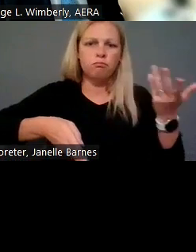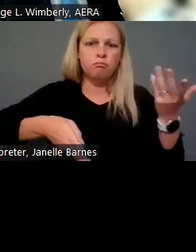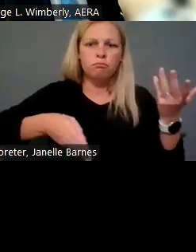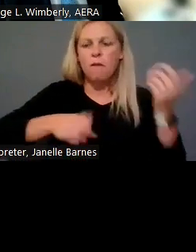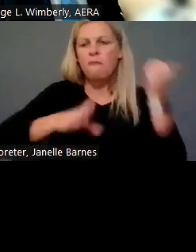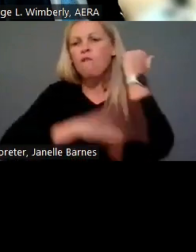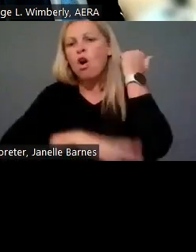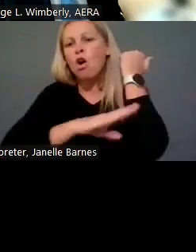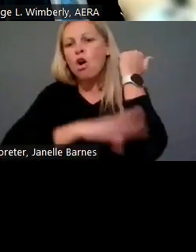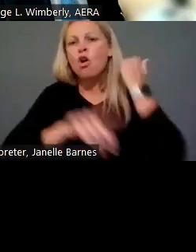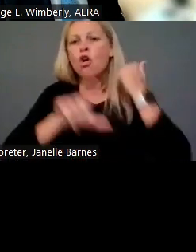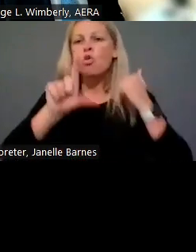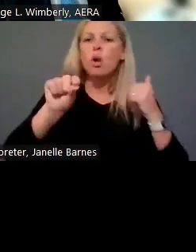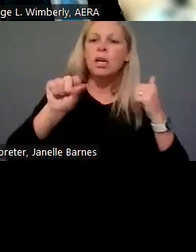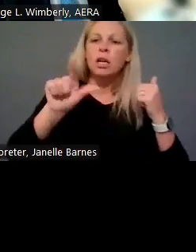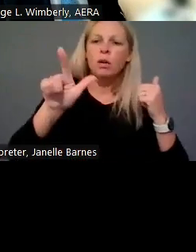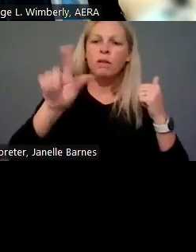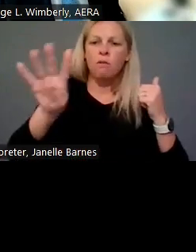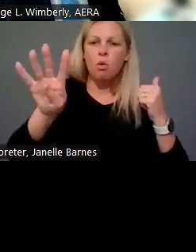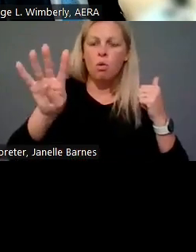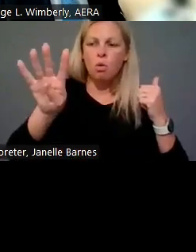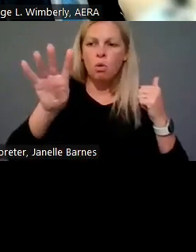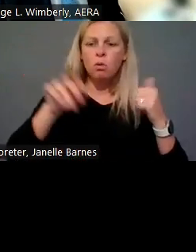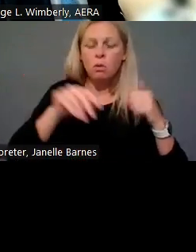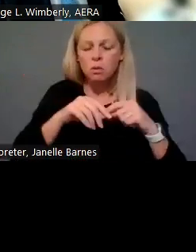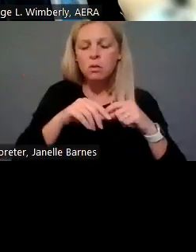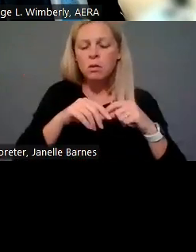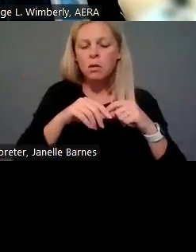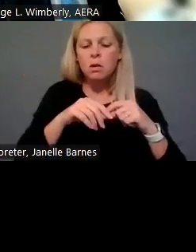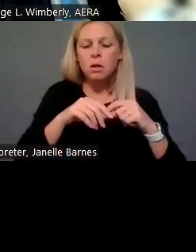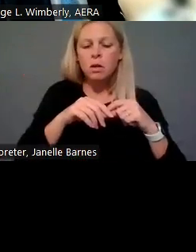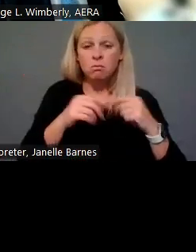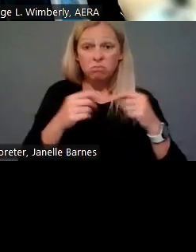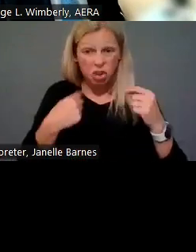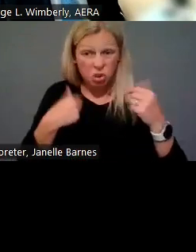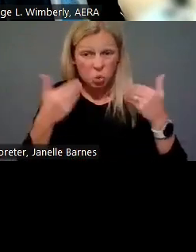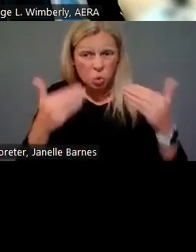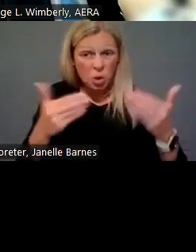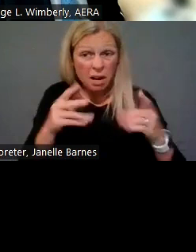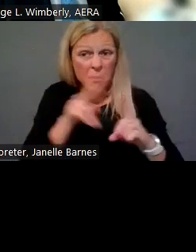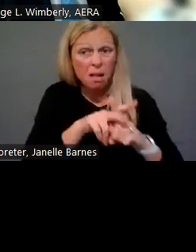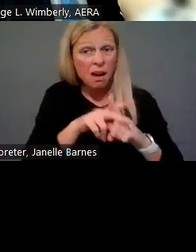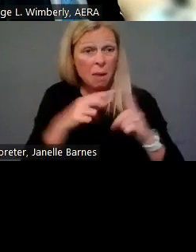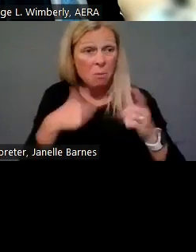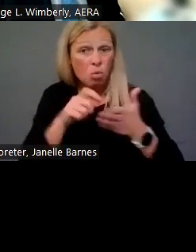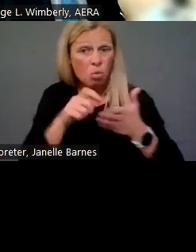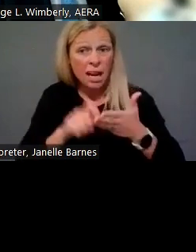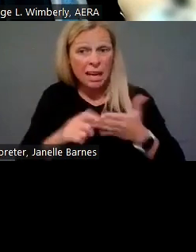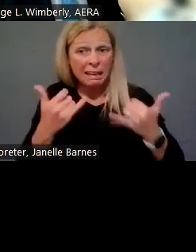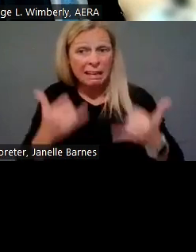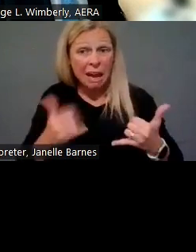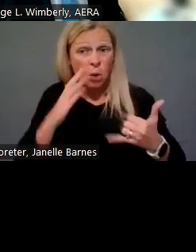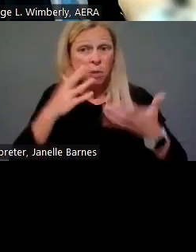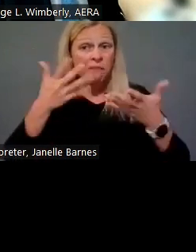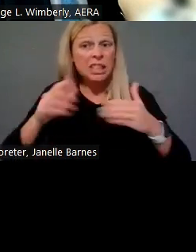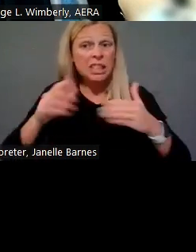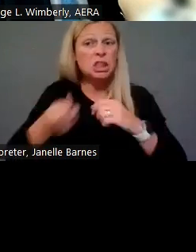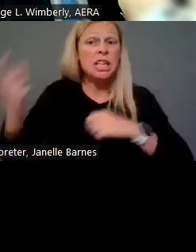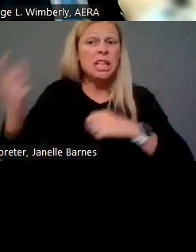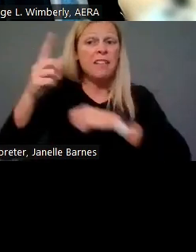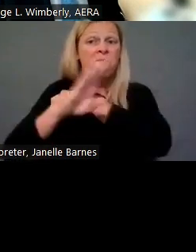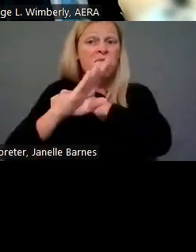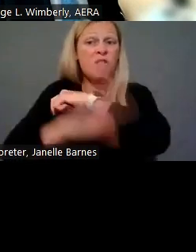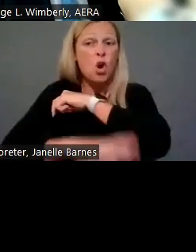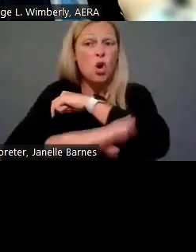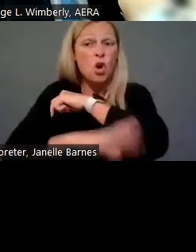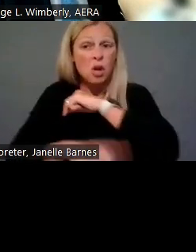fall of 2024. So, should I apply? I'm writing now, and I think I'll finish next fall." A lot of times,